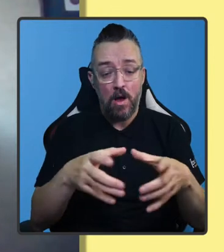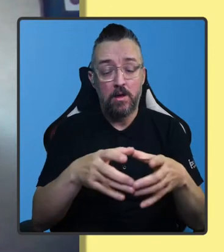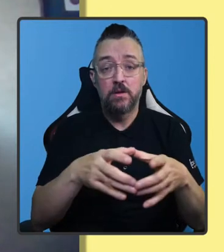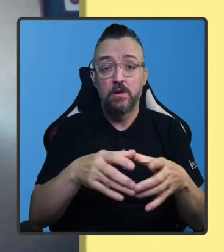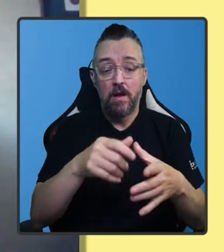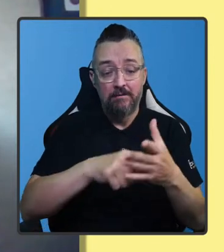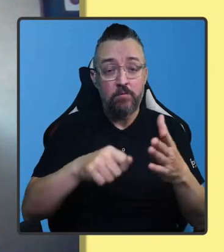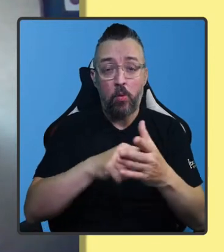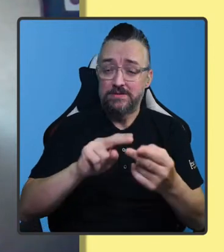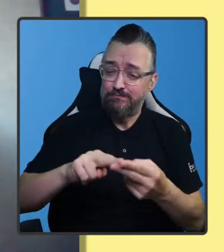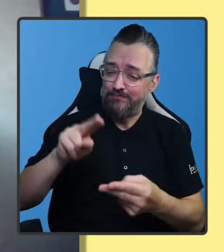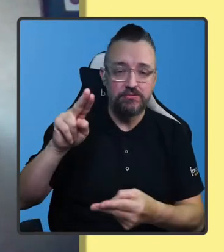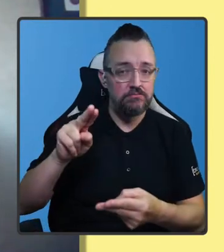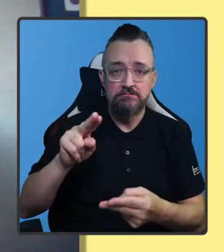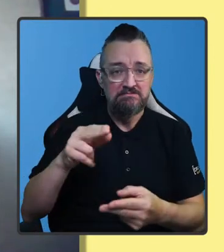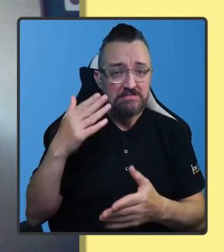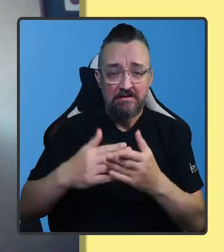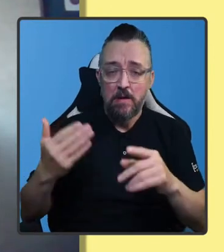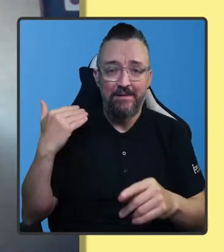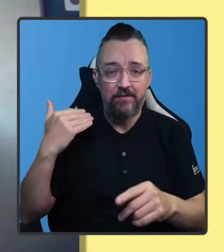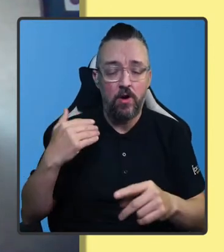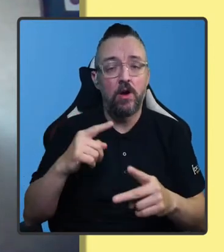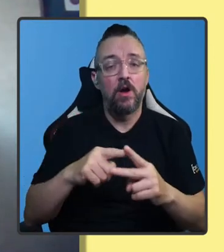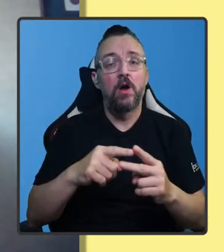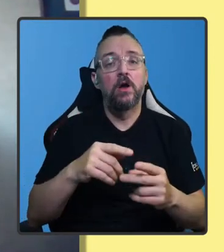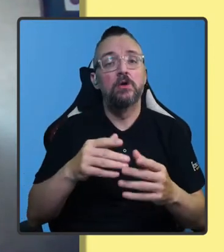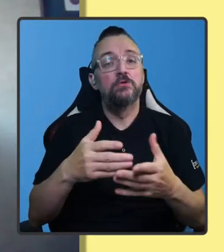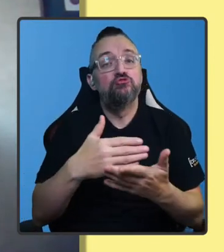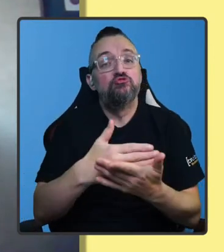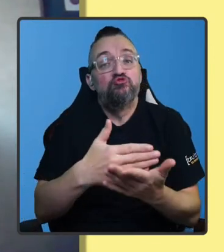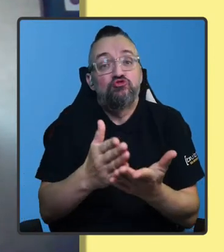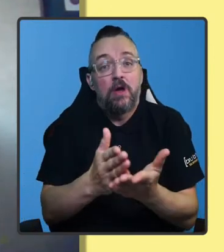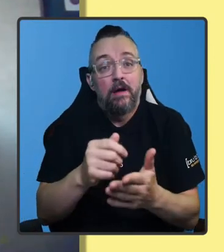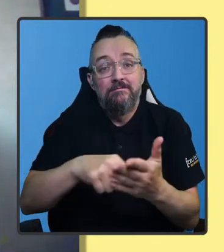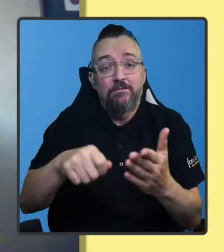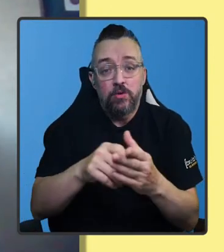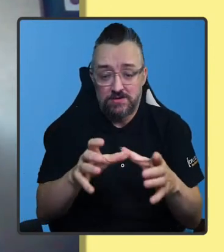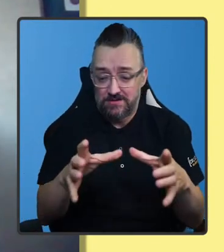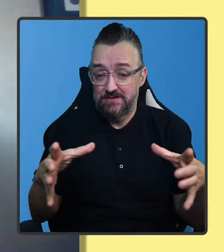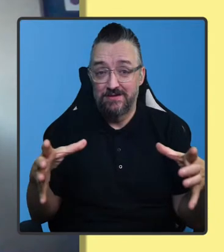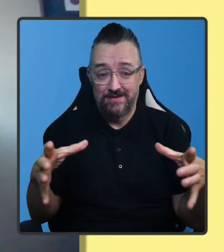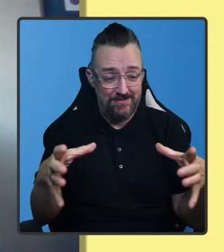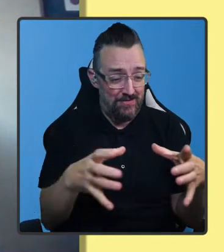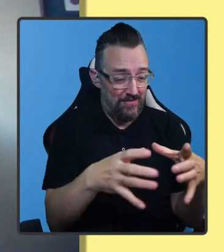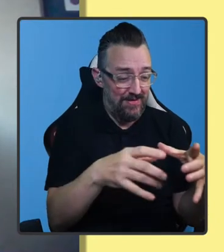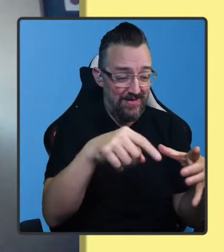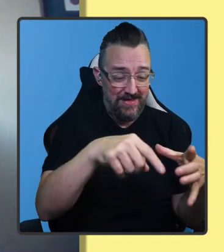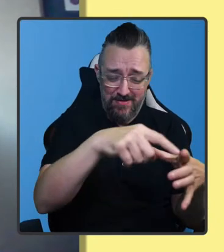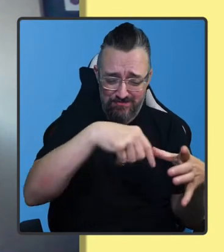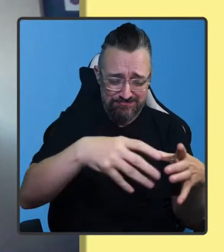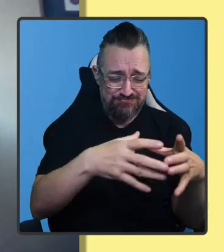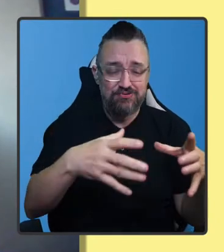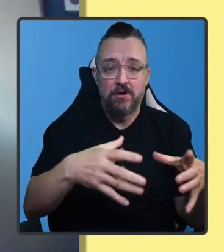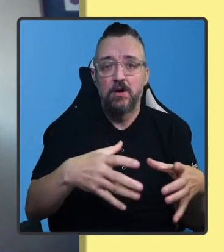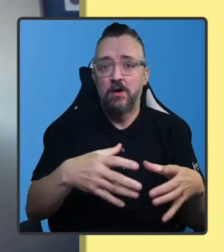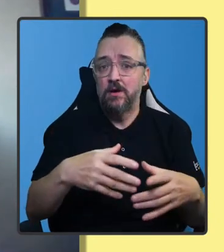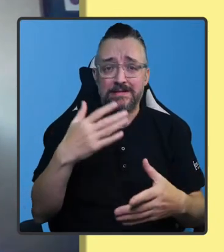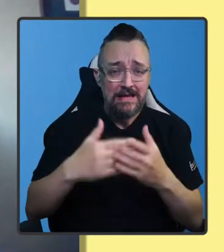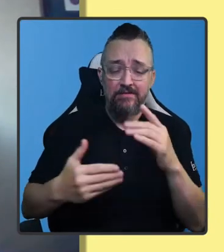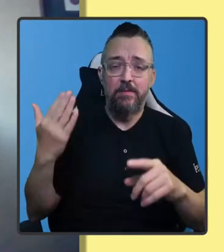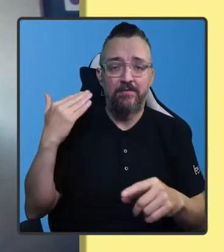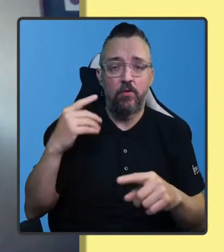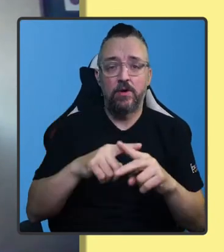No party has ever received a larger share of the vote for a Holyrood election. And despite the combined efforts